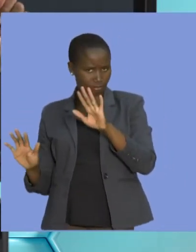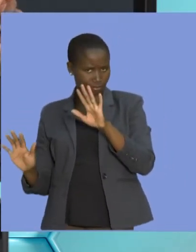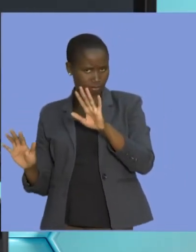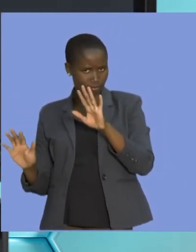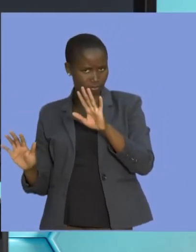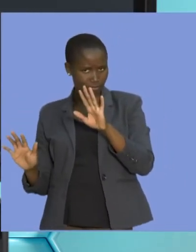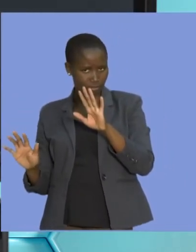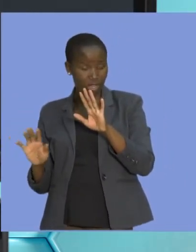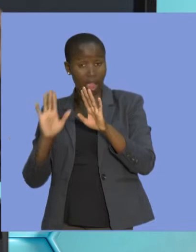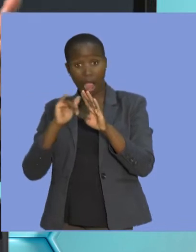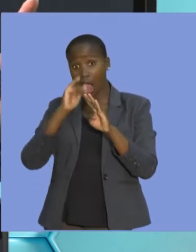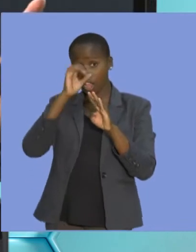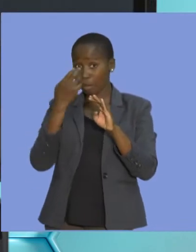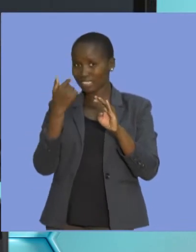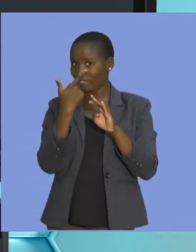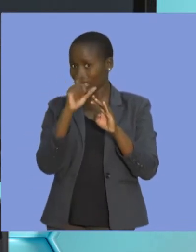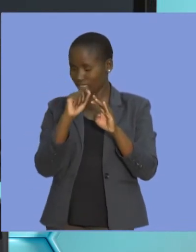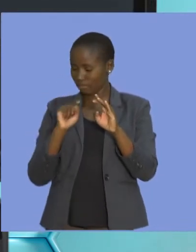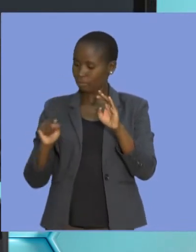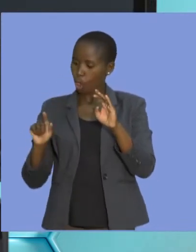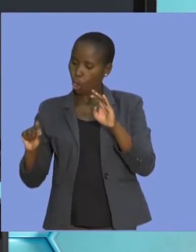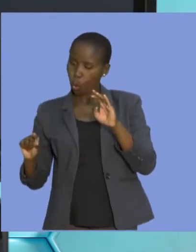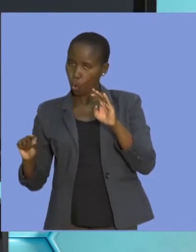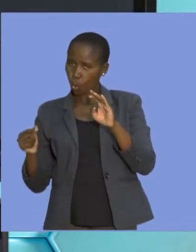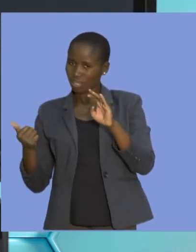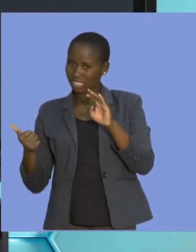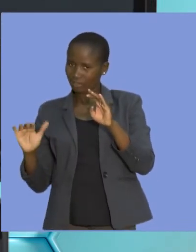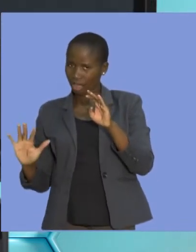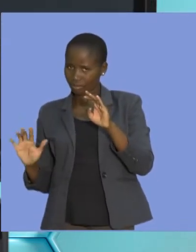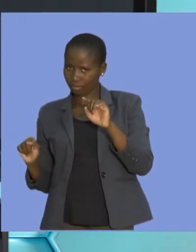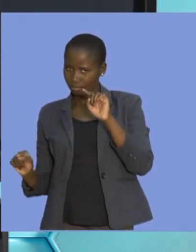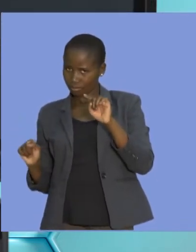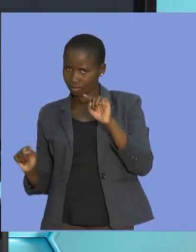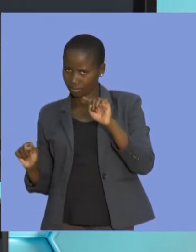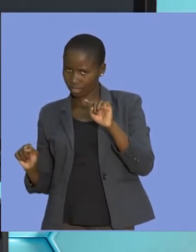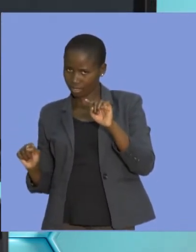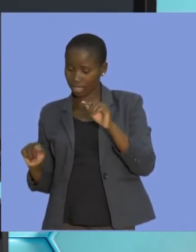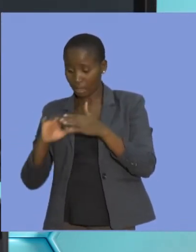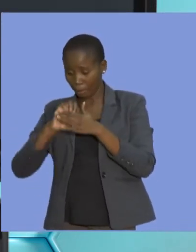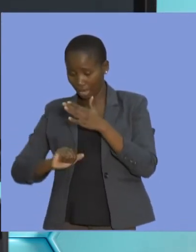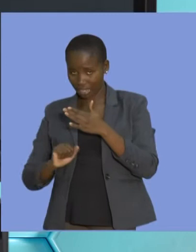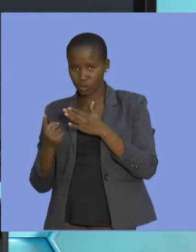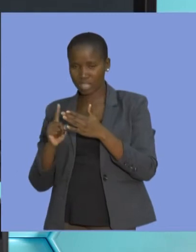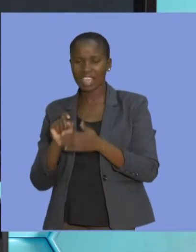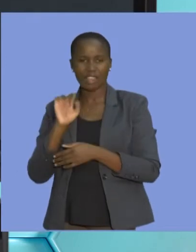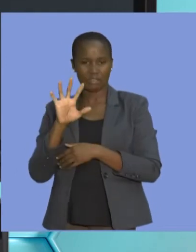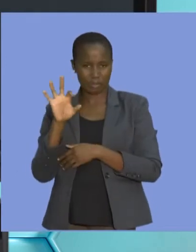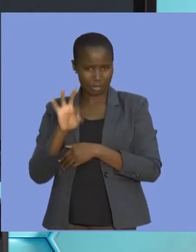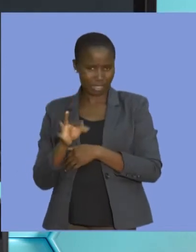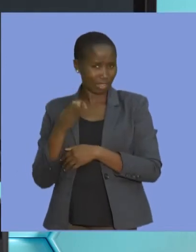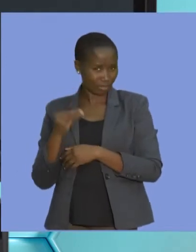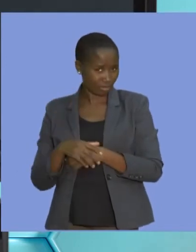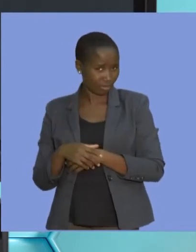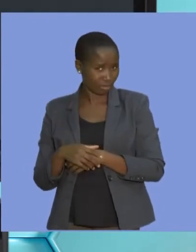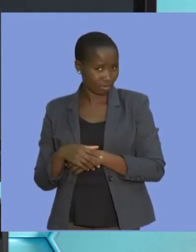Highest, 70, lowest, 65 minus. The gap is 5%. What can we